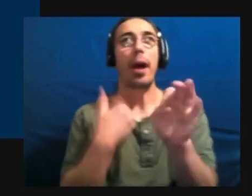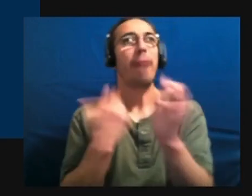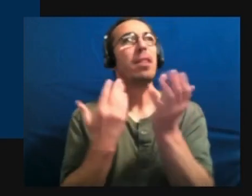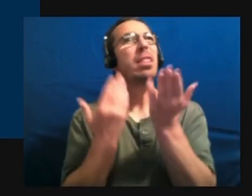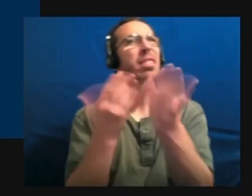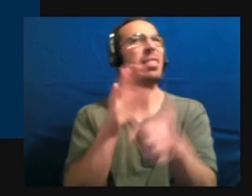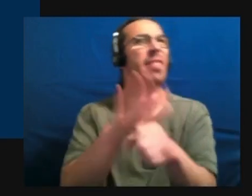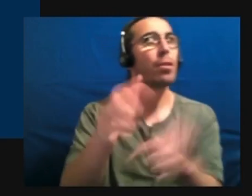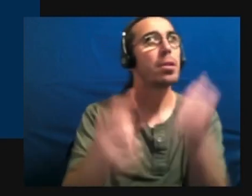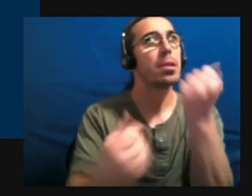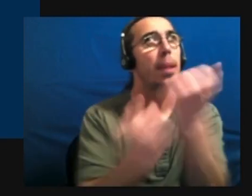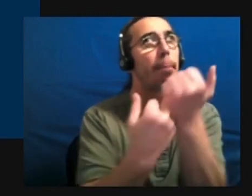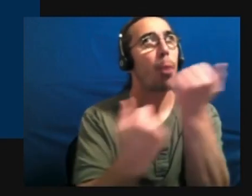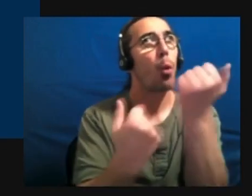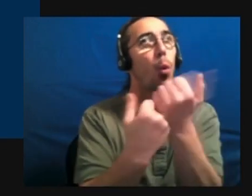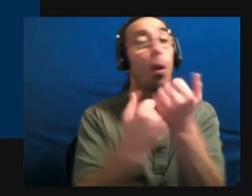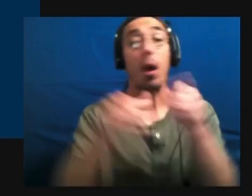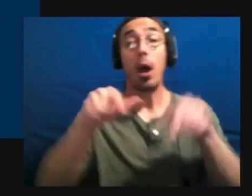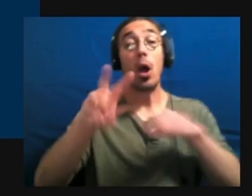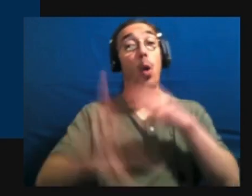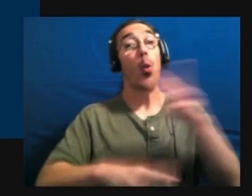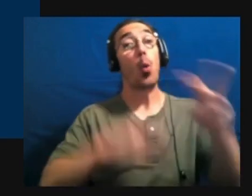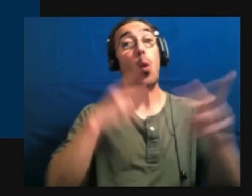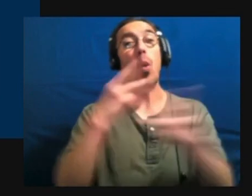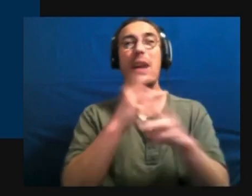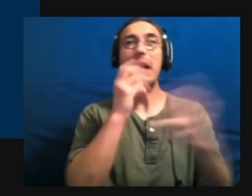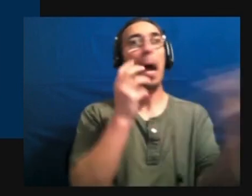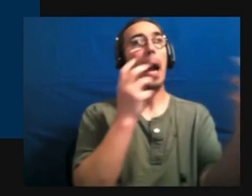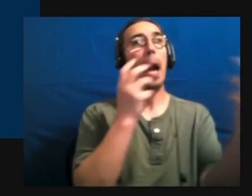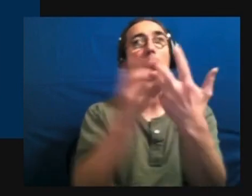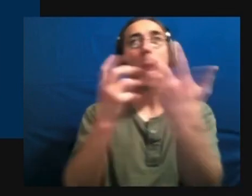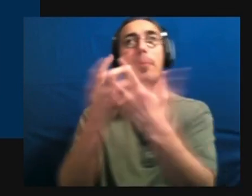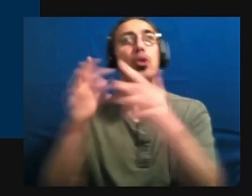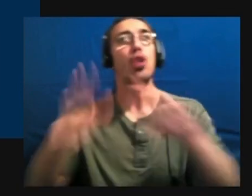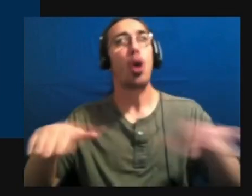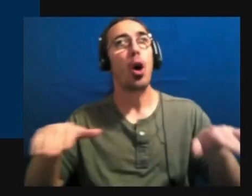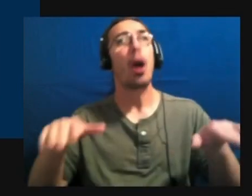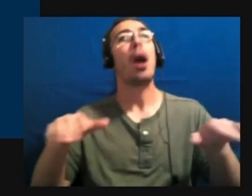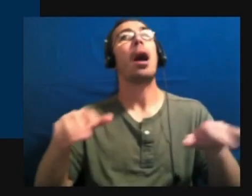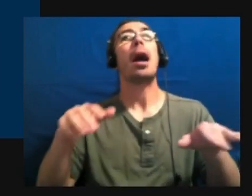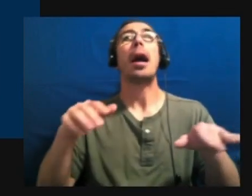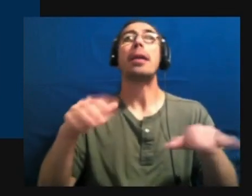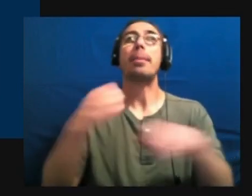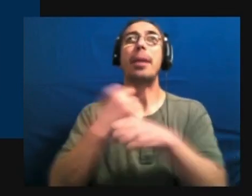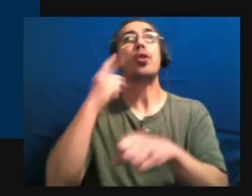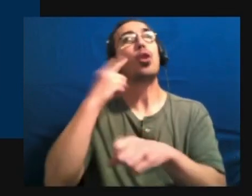This world is not made for your child. It's made for the neuronormative child.